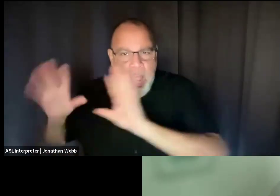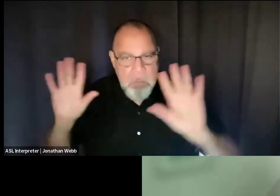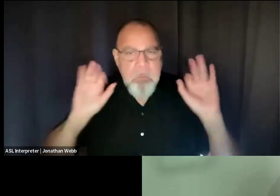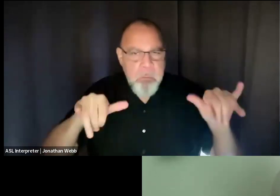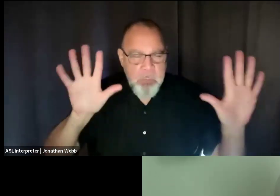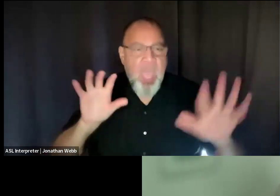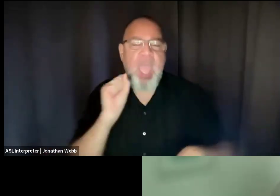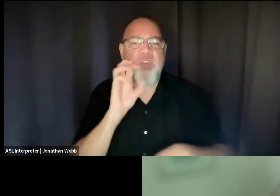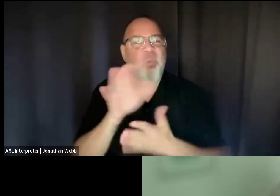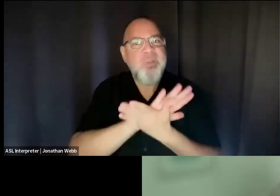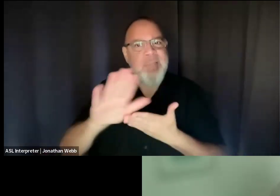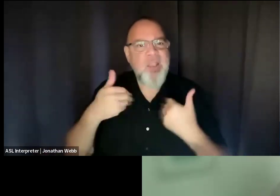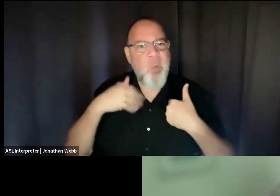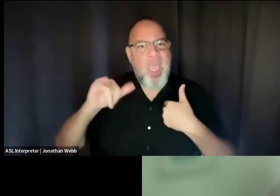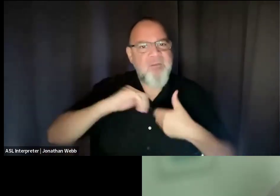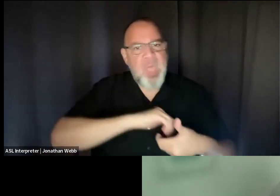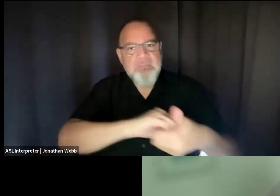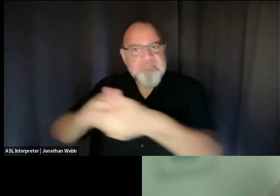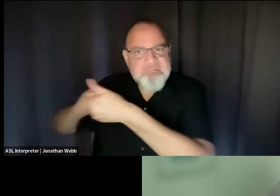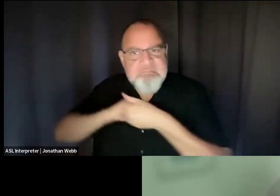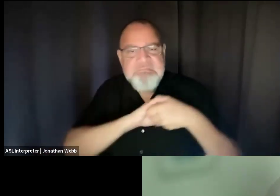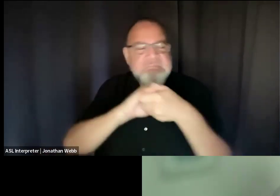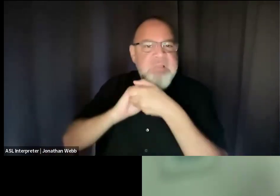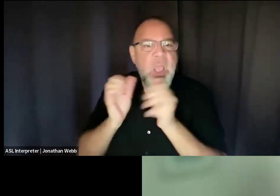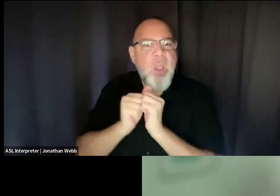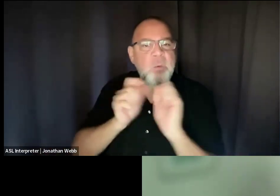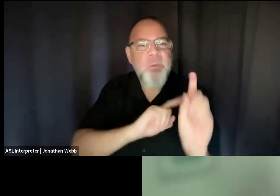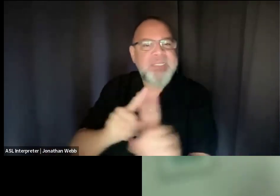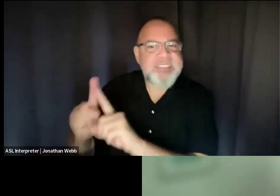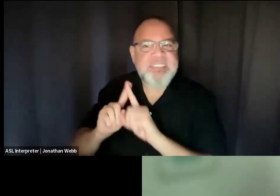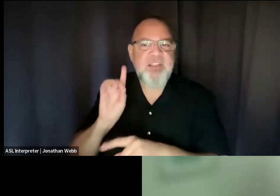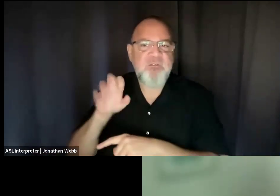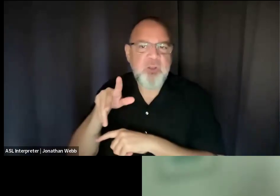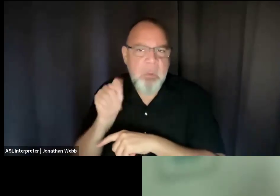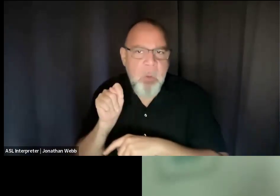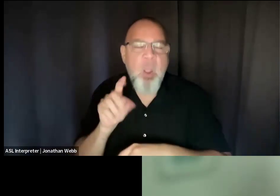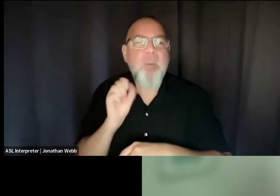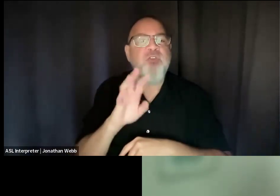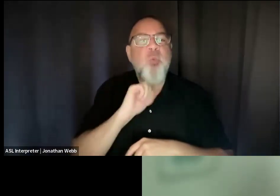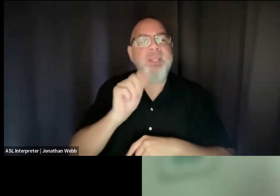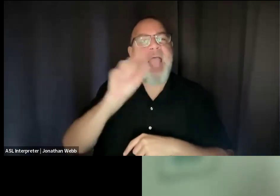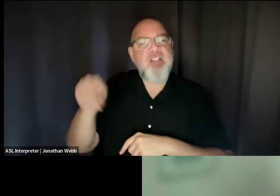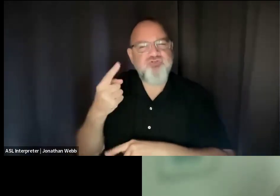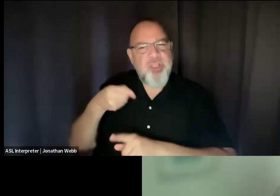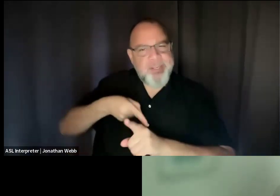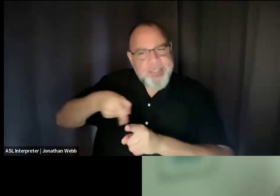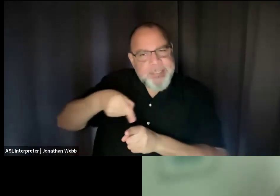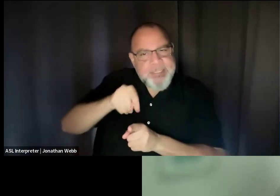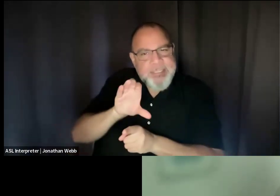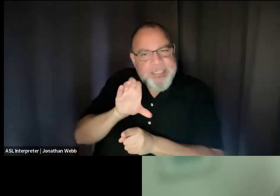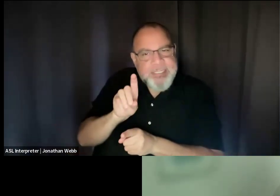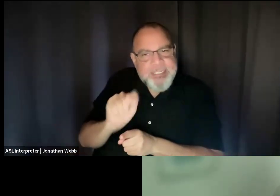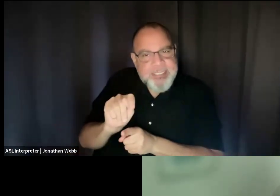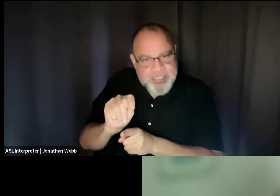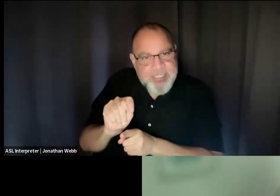core, collaboration across just different departments. And so this is not just the CDT thing, with, also partnering